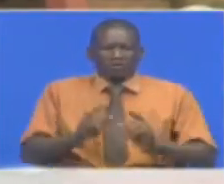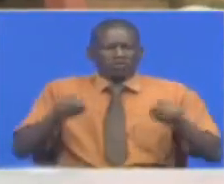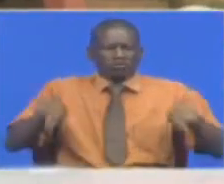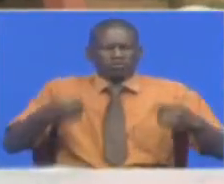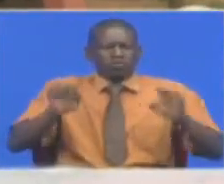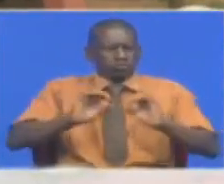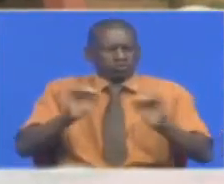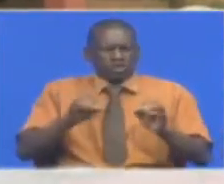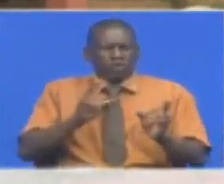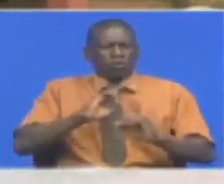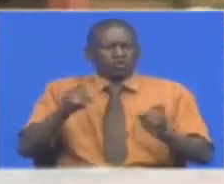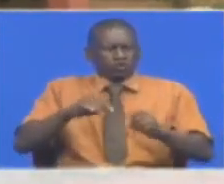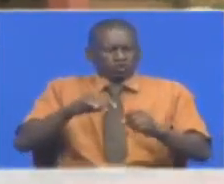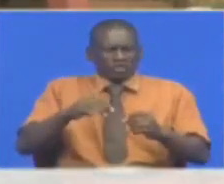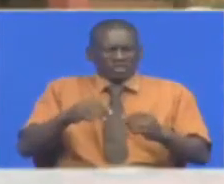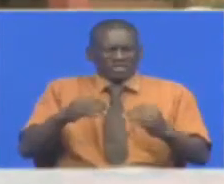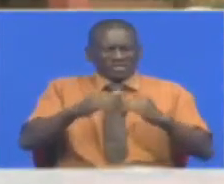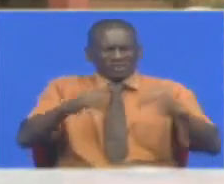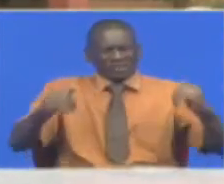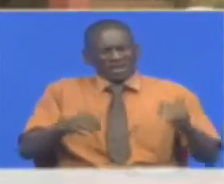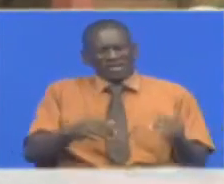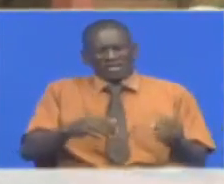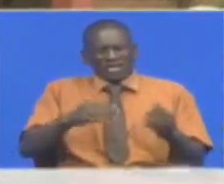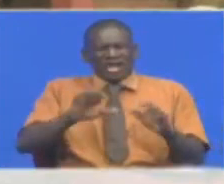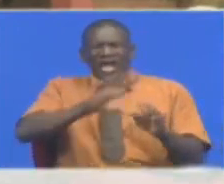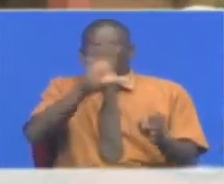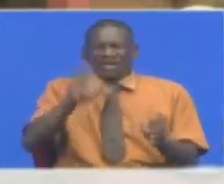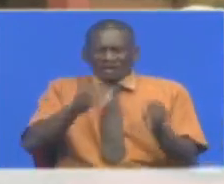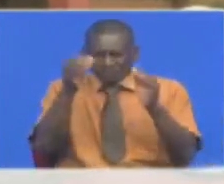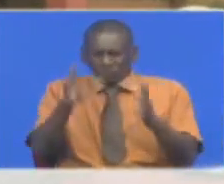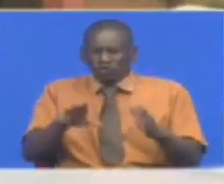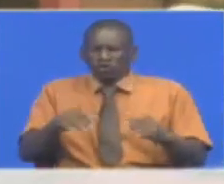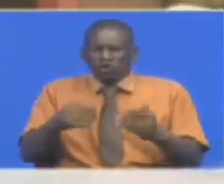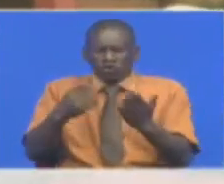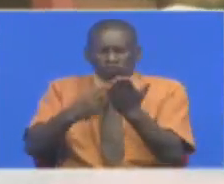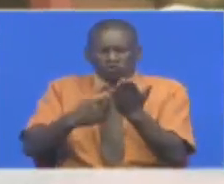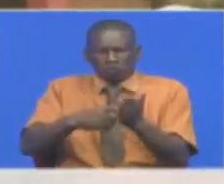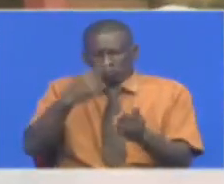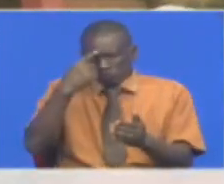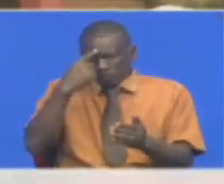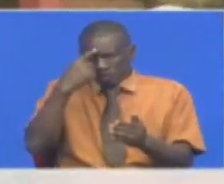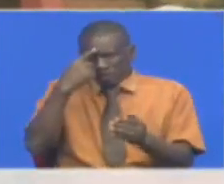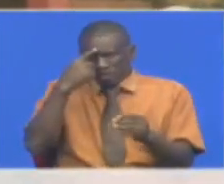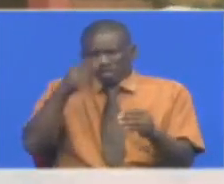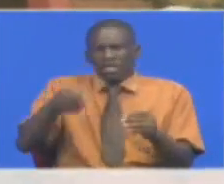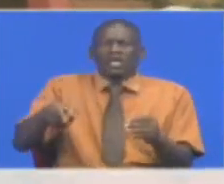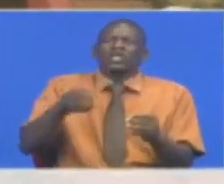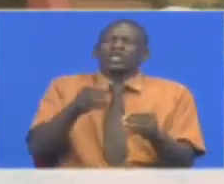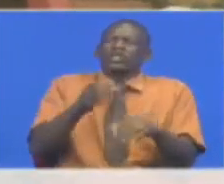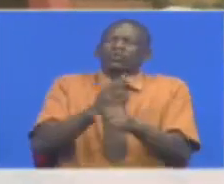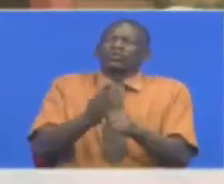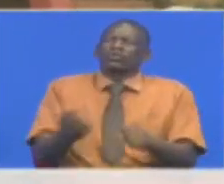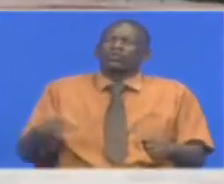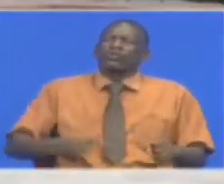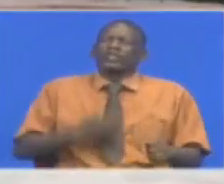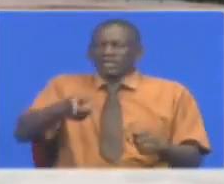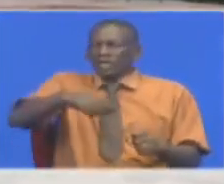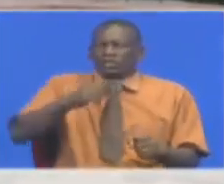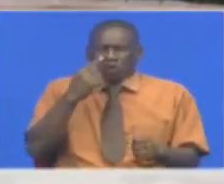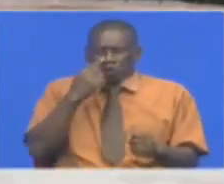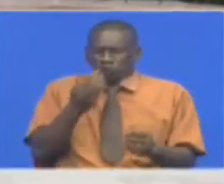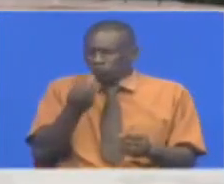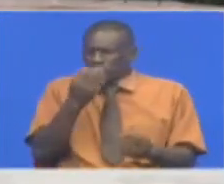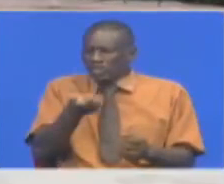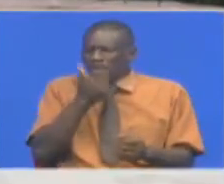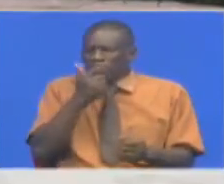bagua ati Mwafrika ama Muhindi ama Mzungu. Yeye hata nyumbani kwetu tulikuanga na kuja tunakula kizeri na yeye ndani ya nyumba. 3 years